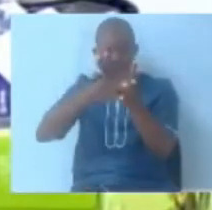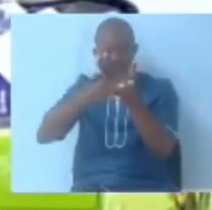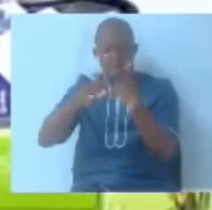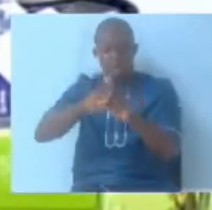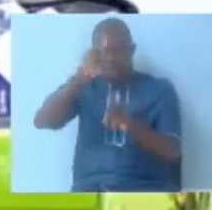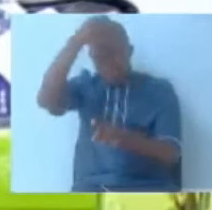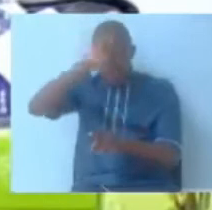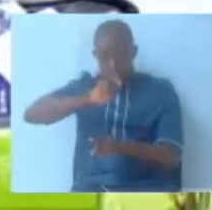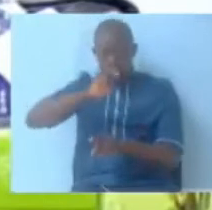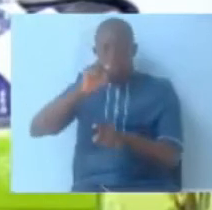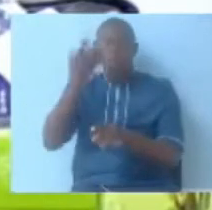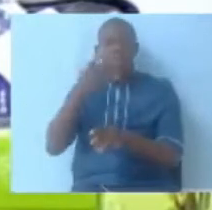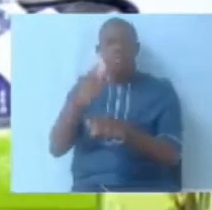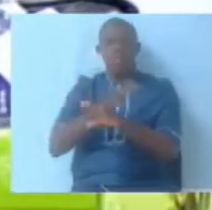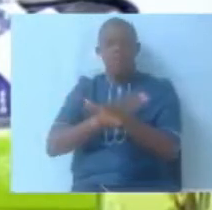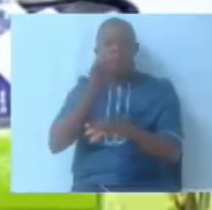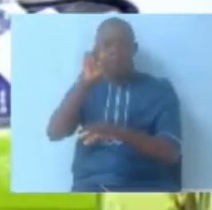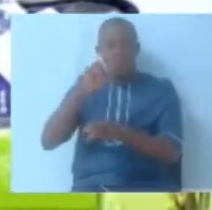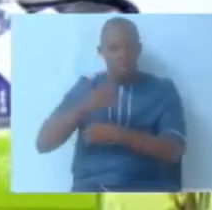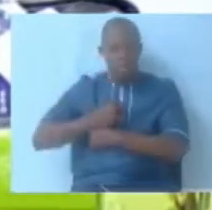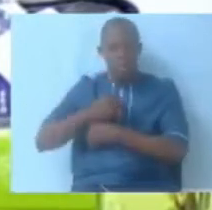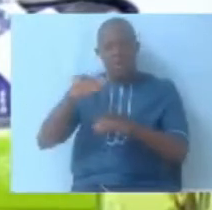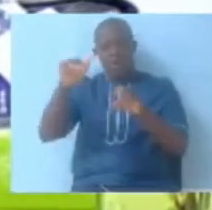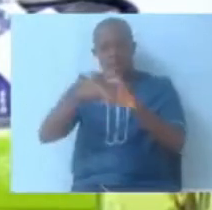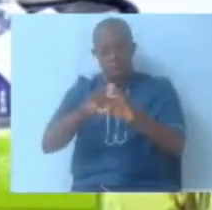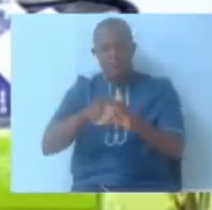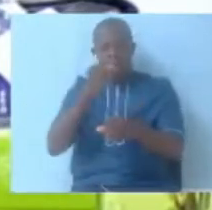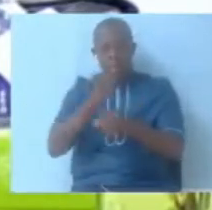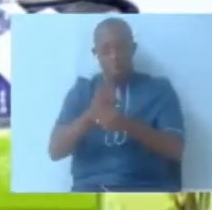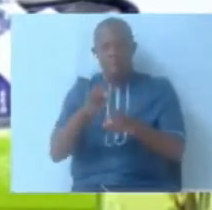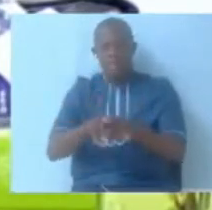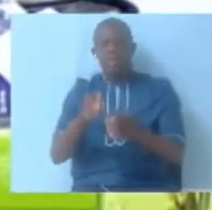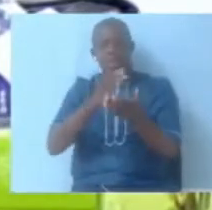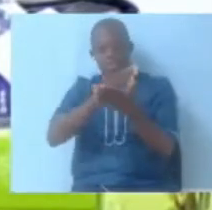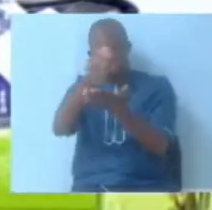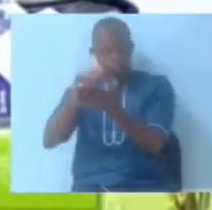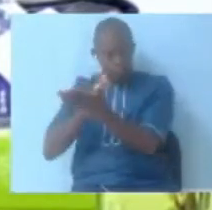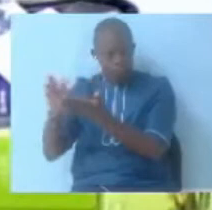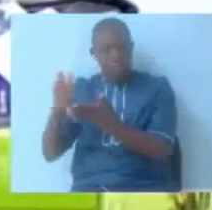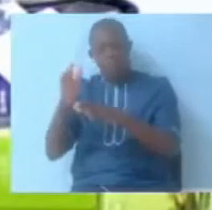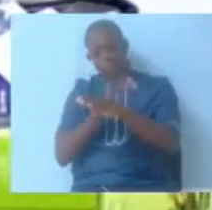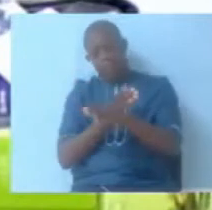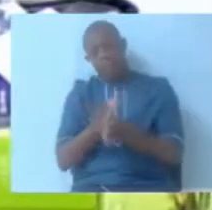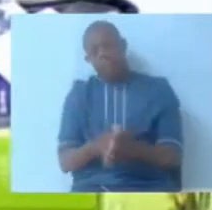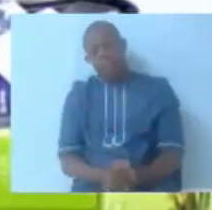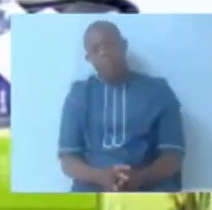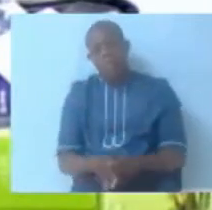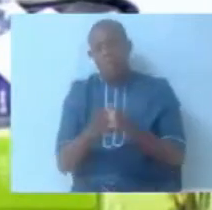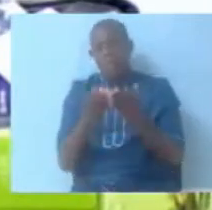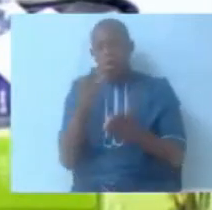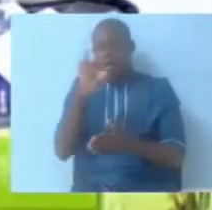was being dismantled. Ina atesa undi kenaiti police bring Ibrahim zandam bunda nyin janjan natumo men. So legally